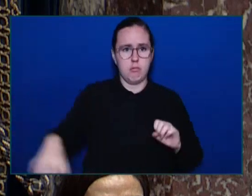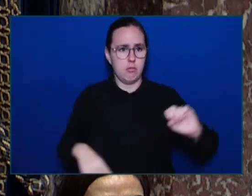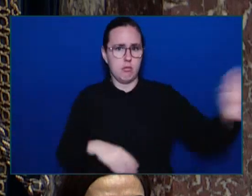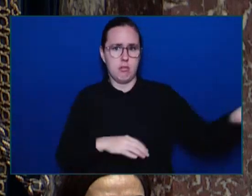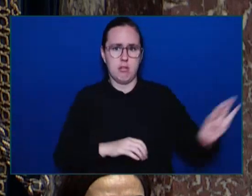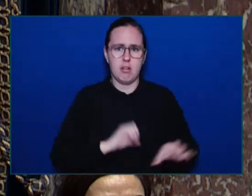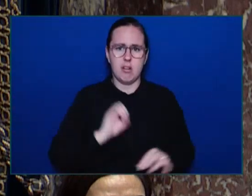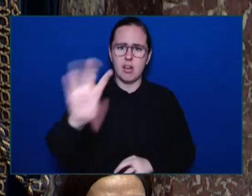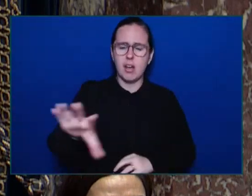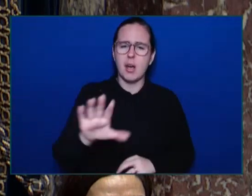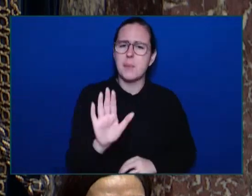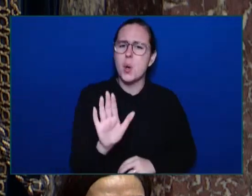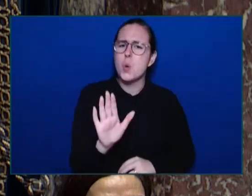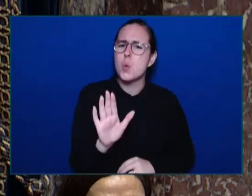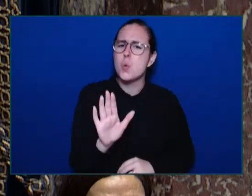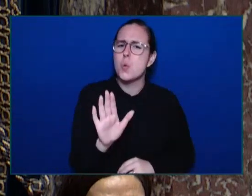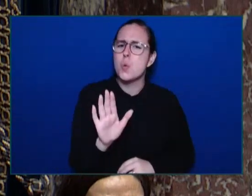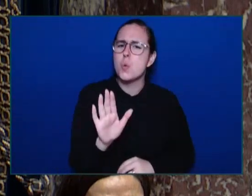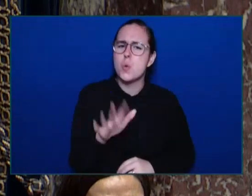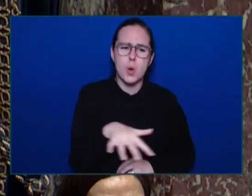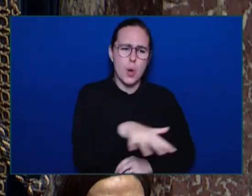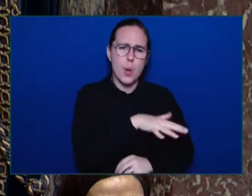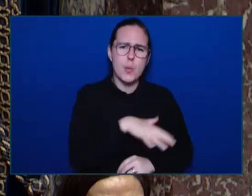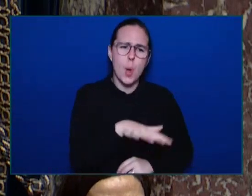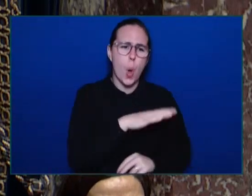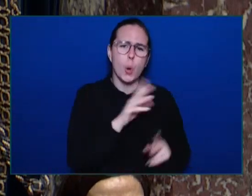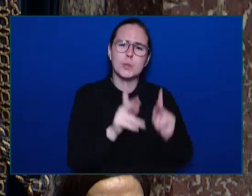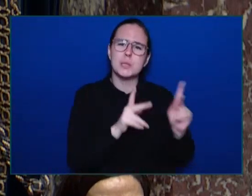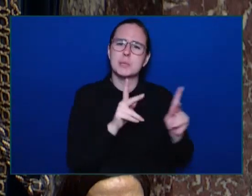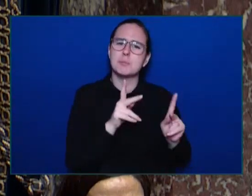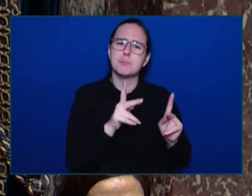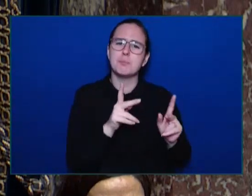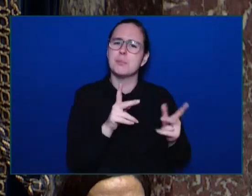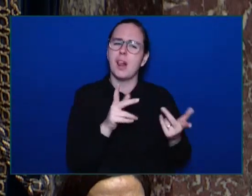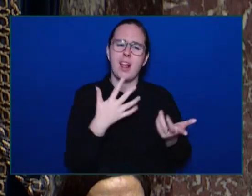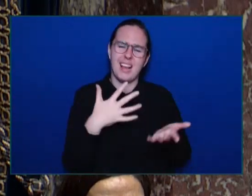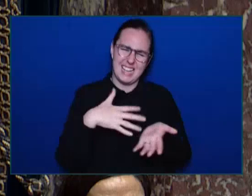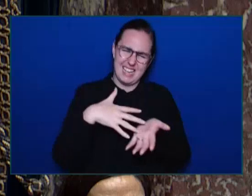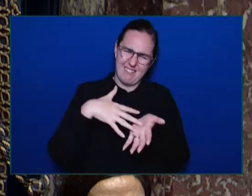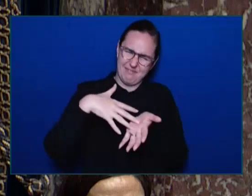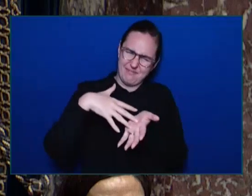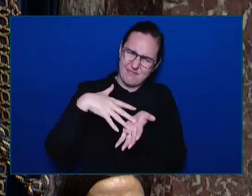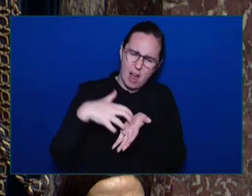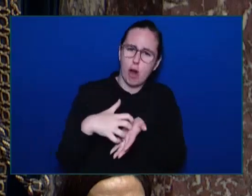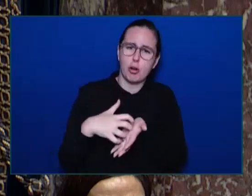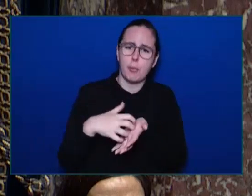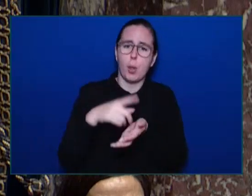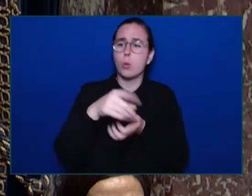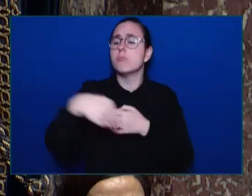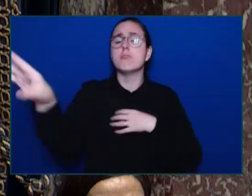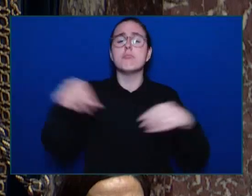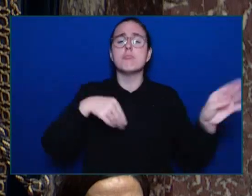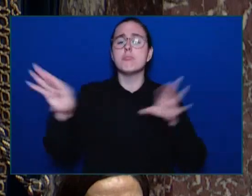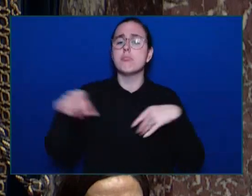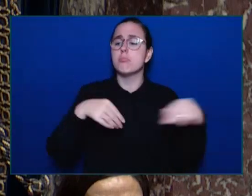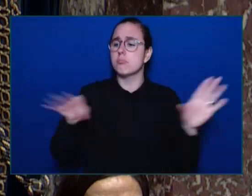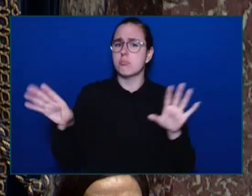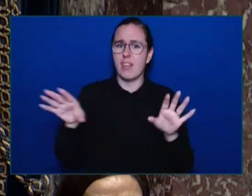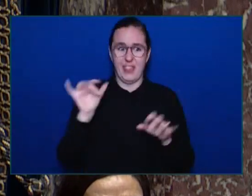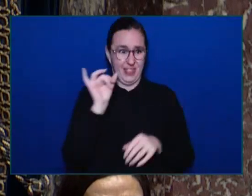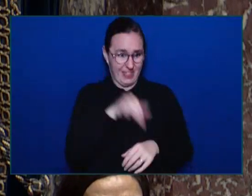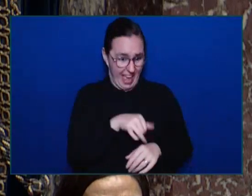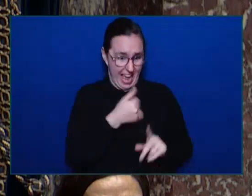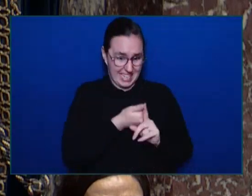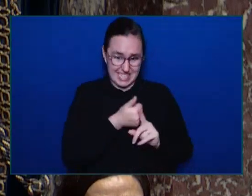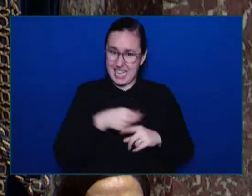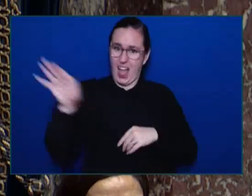Premier wants dignified housing for people, but it appears that he actually wants them off the street more, Mr. Speaker.